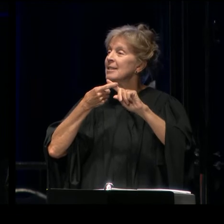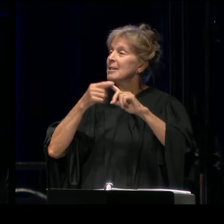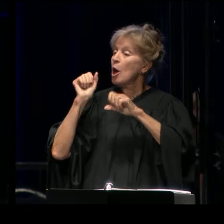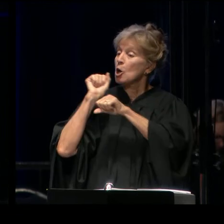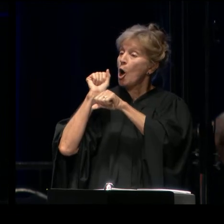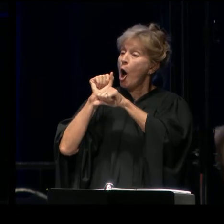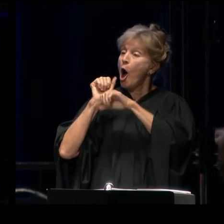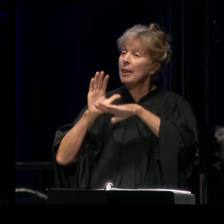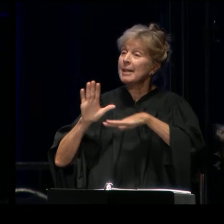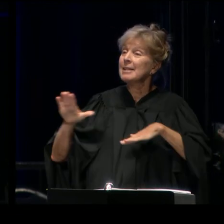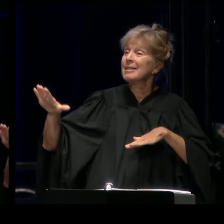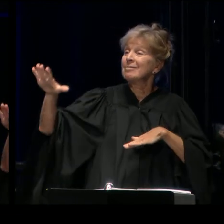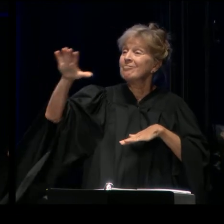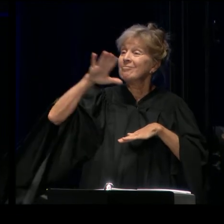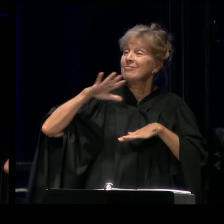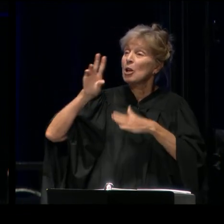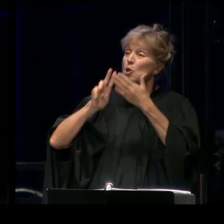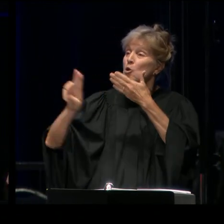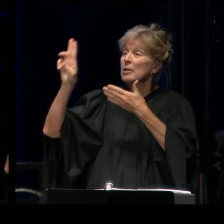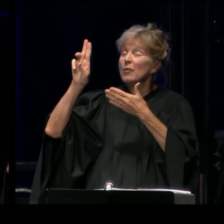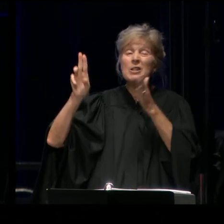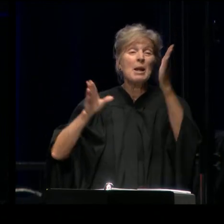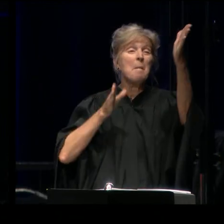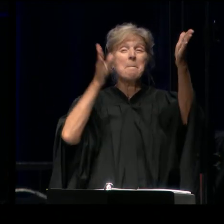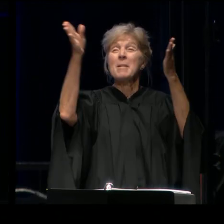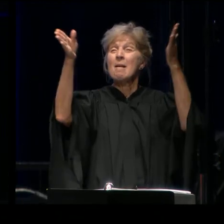colleagues from across the university and beyond.